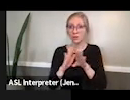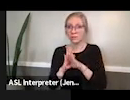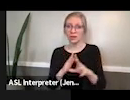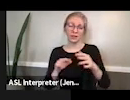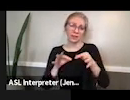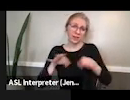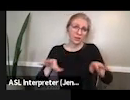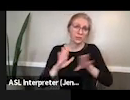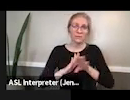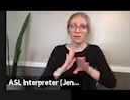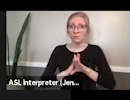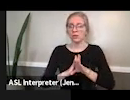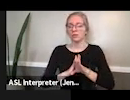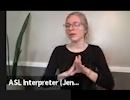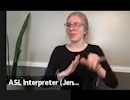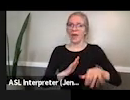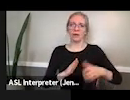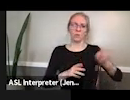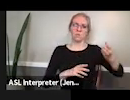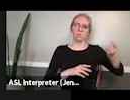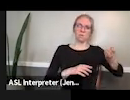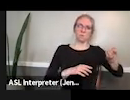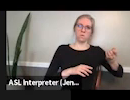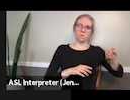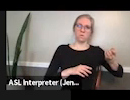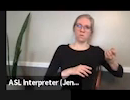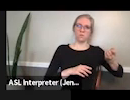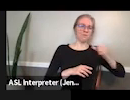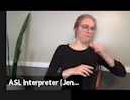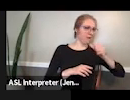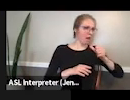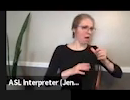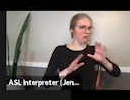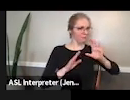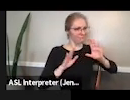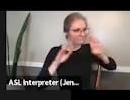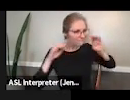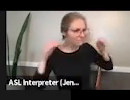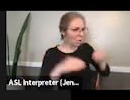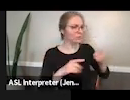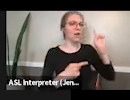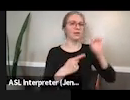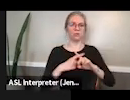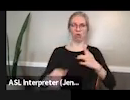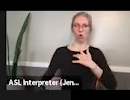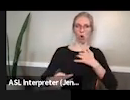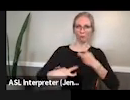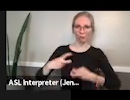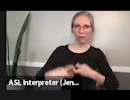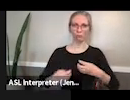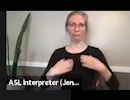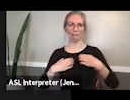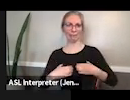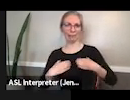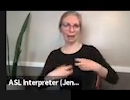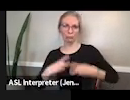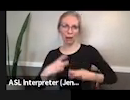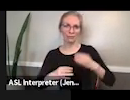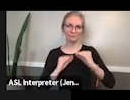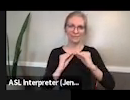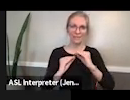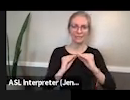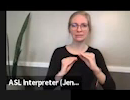those things have to take a back seat to getting the congenital heart problems fixed and the lungs fixed and